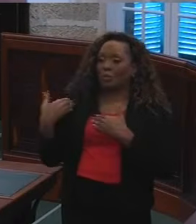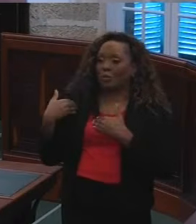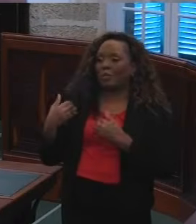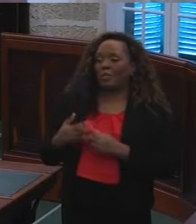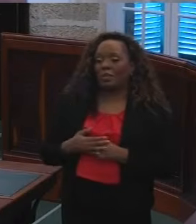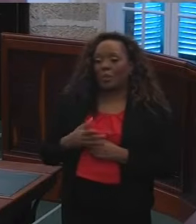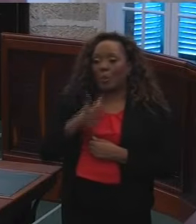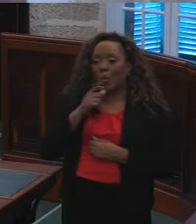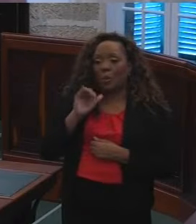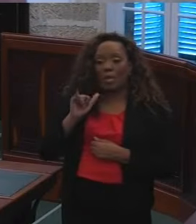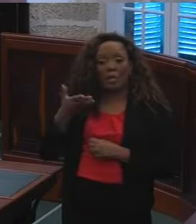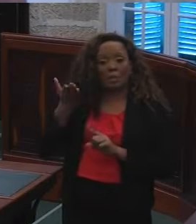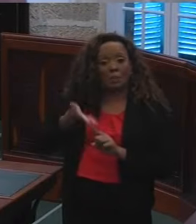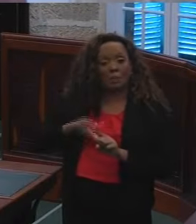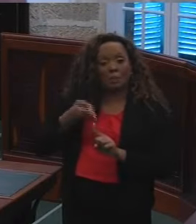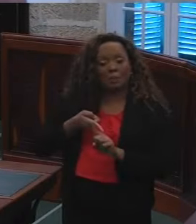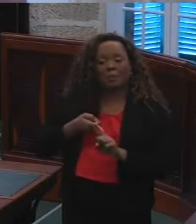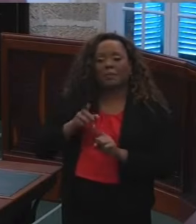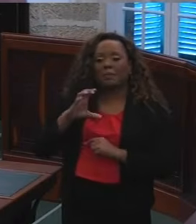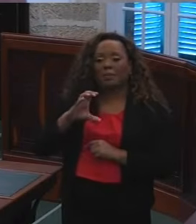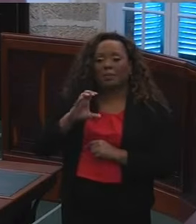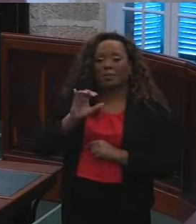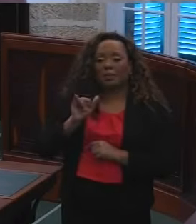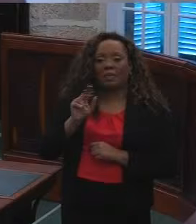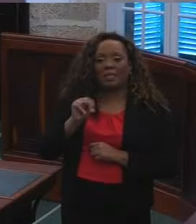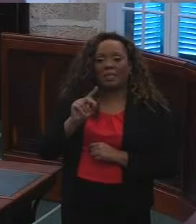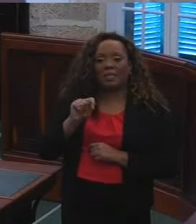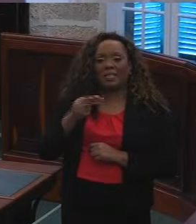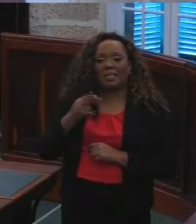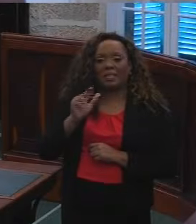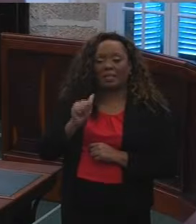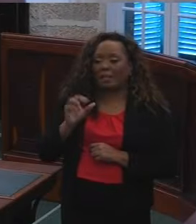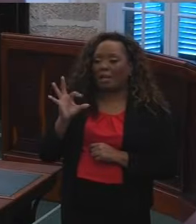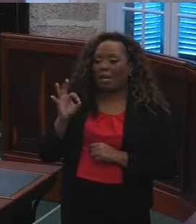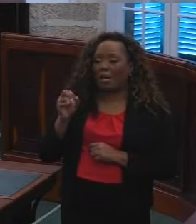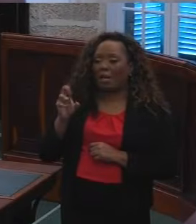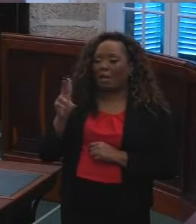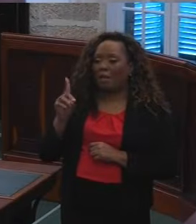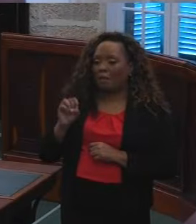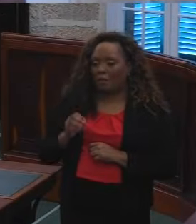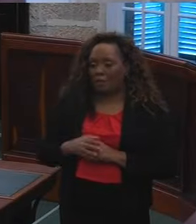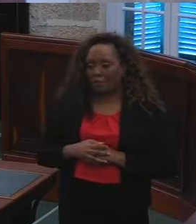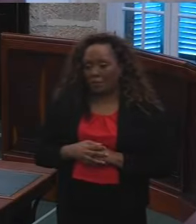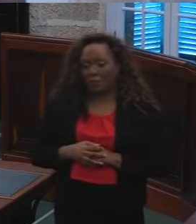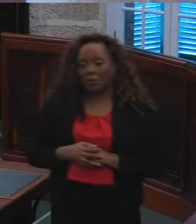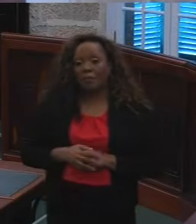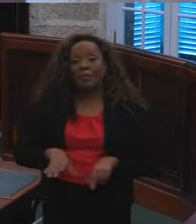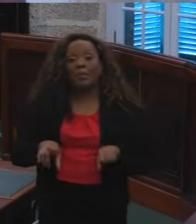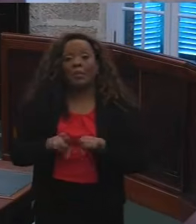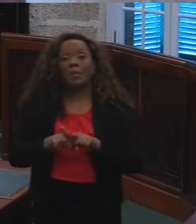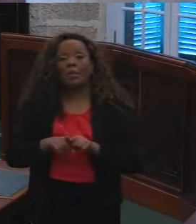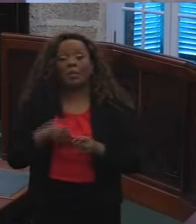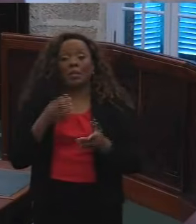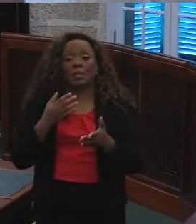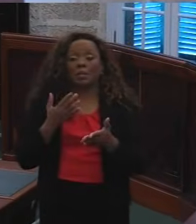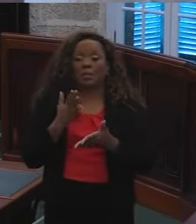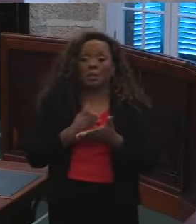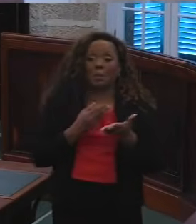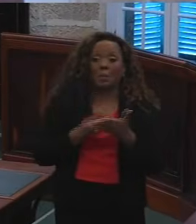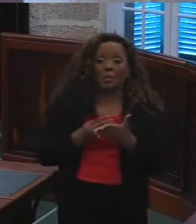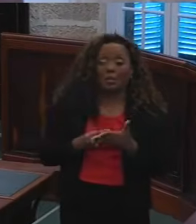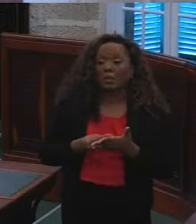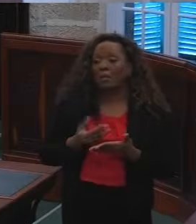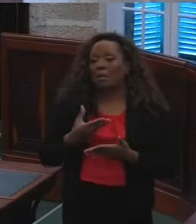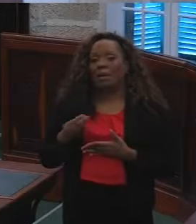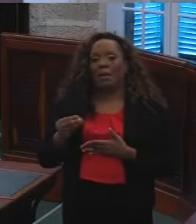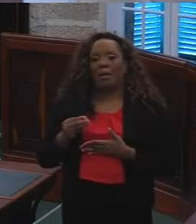Ms. Cynthia Ford. The increase in amounts of vouchers and grants, as well as other kinds of assistance given